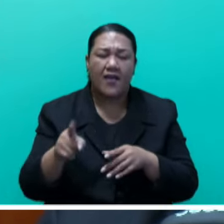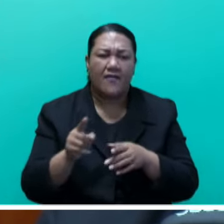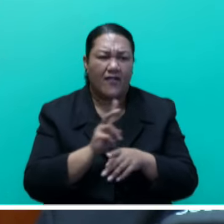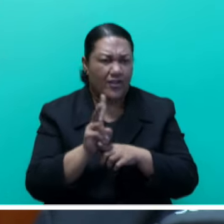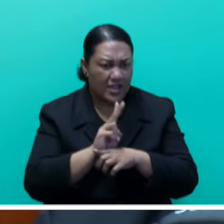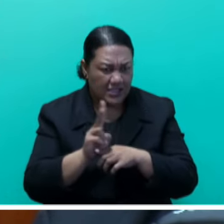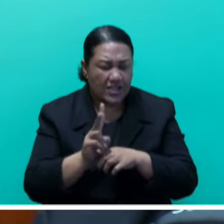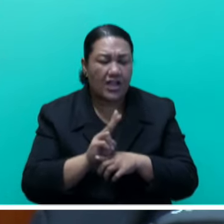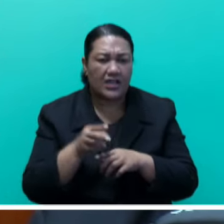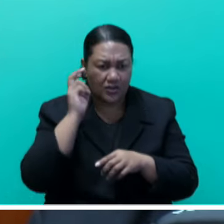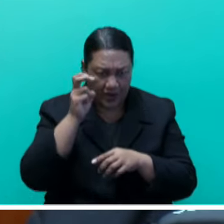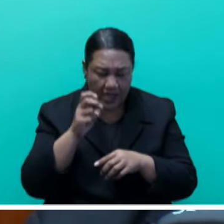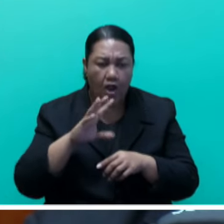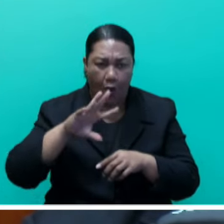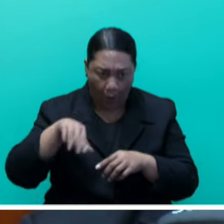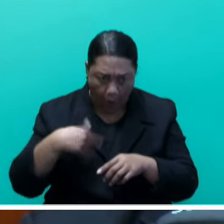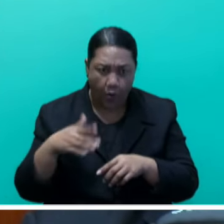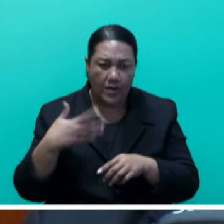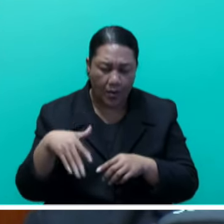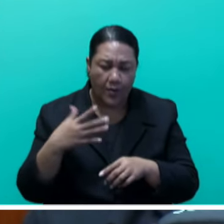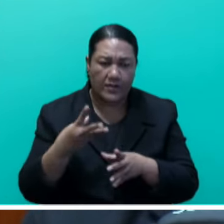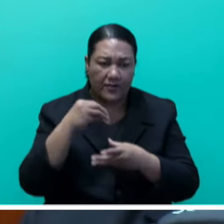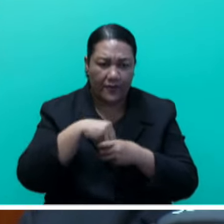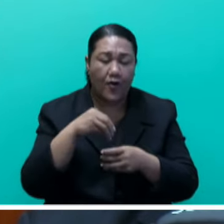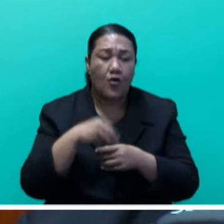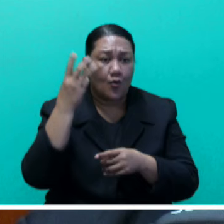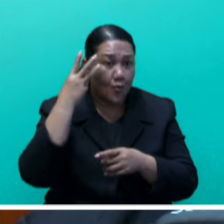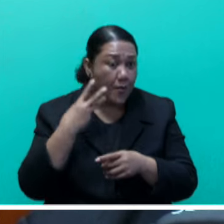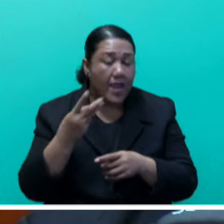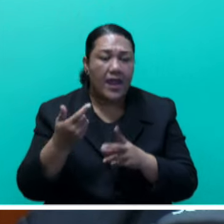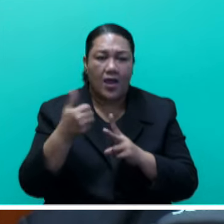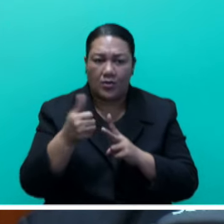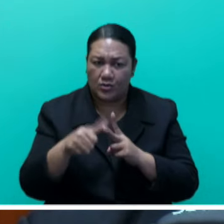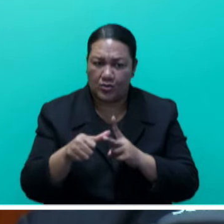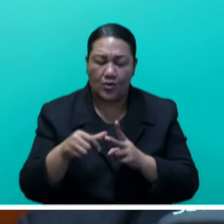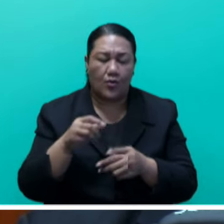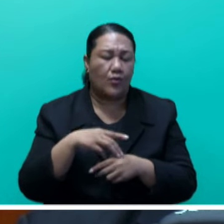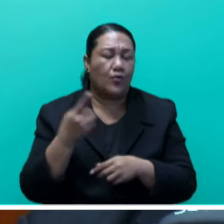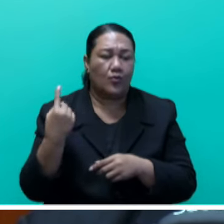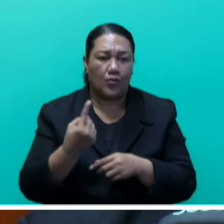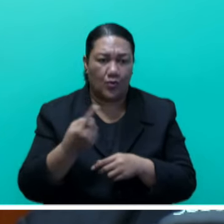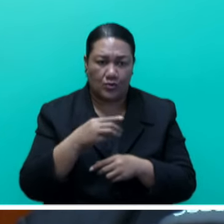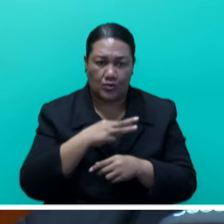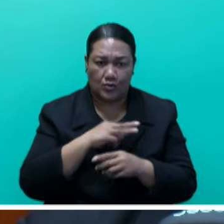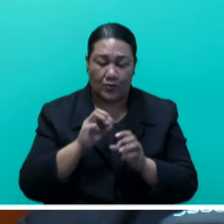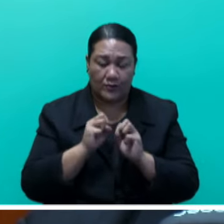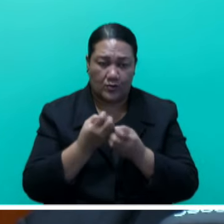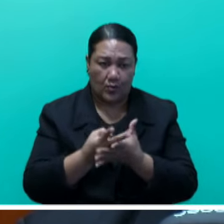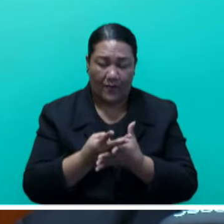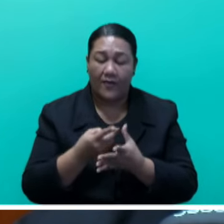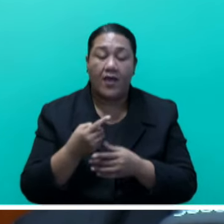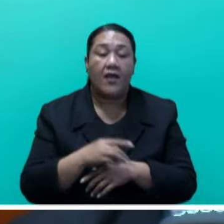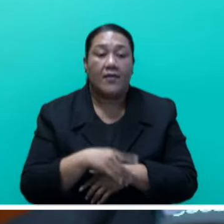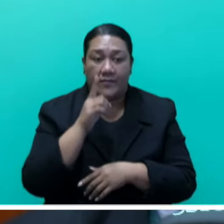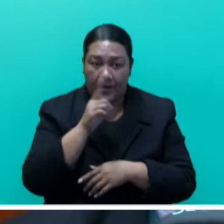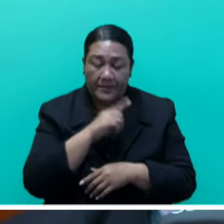on social welfare and also our women, Honorable Speaker. And of course, working with the Ministry of Employment on this important